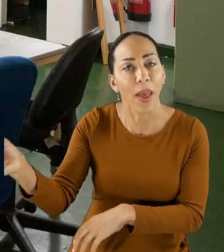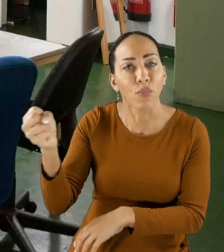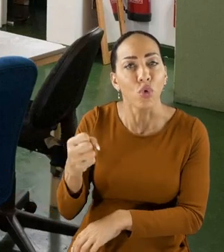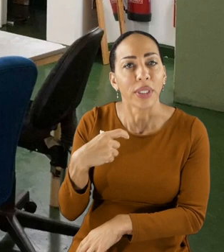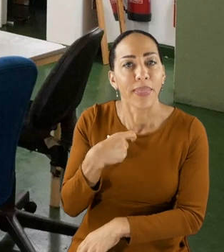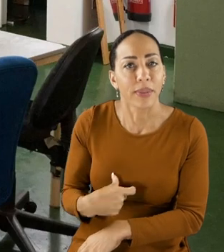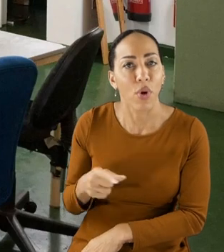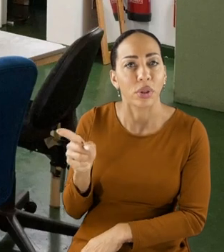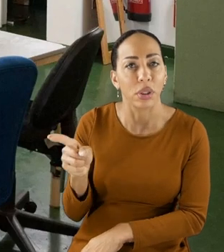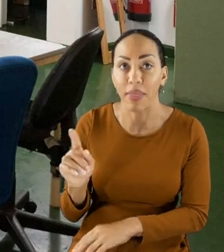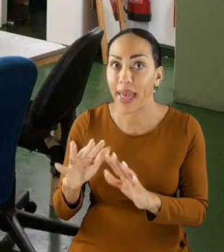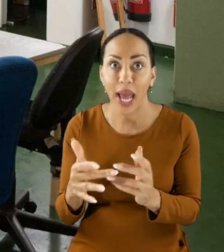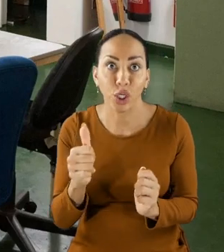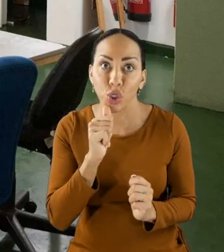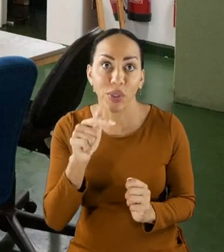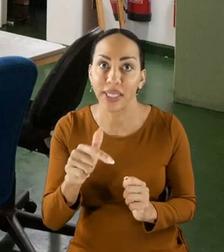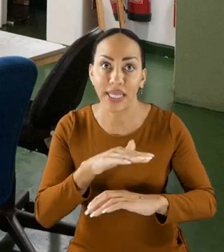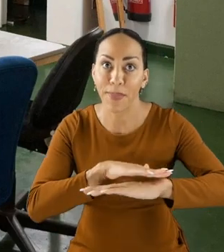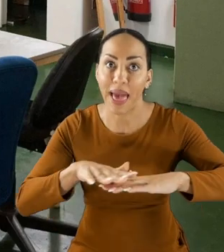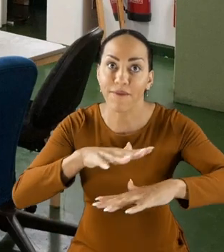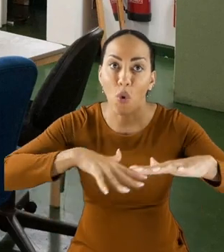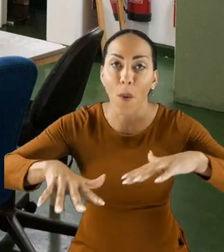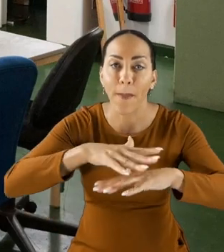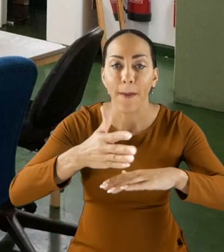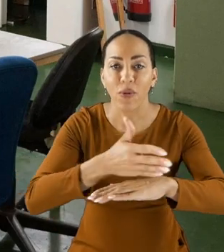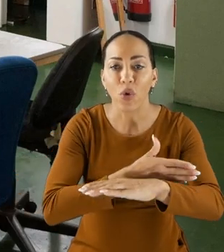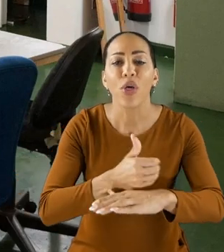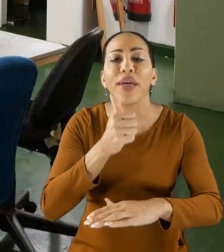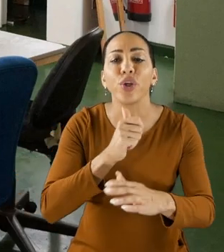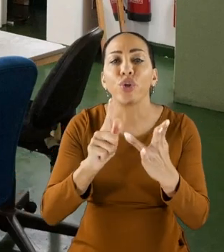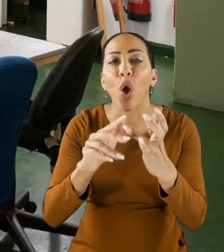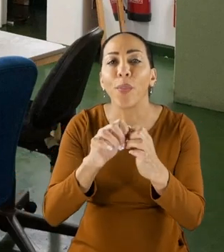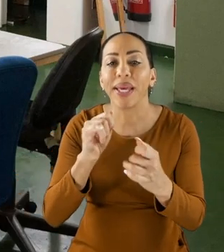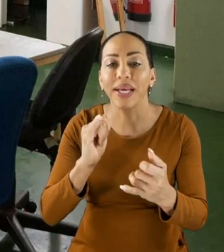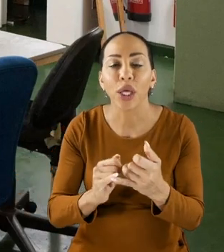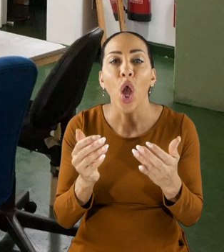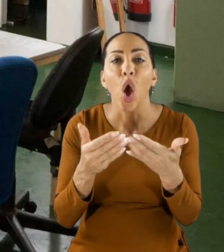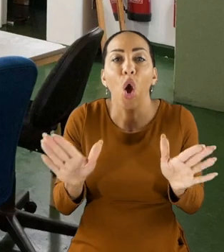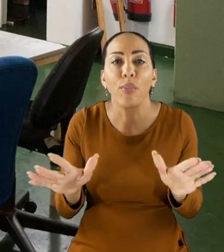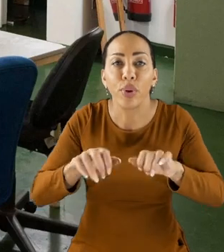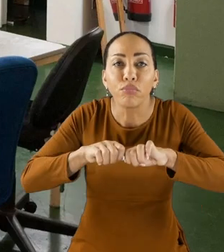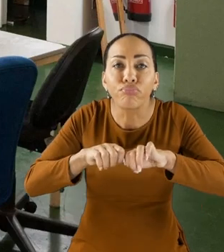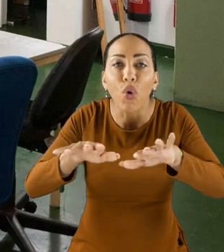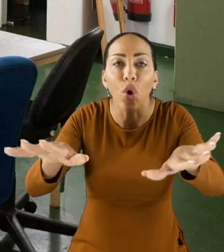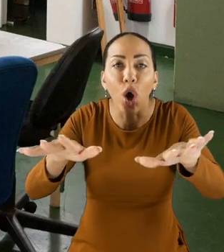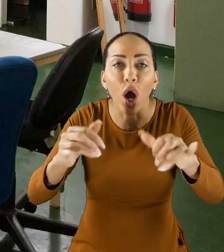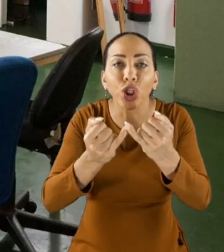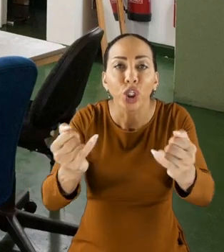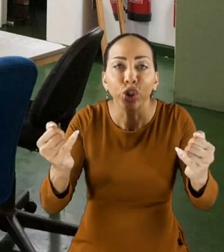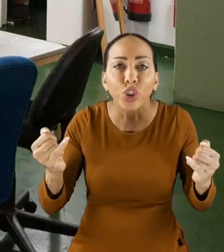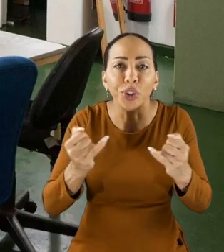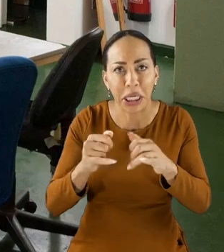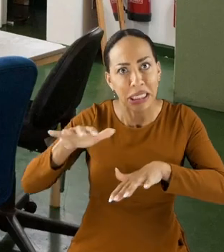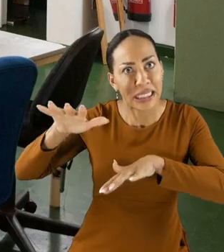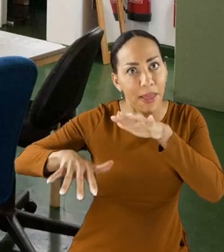streaming media producer, and they hadn't used this platform before. They'd used a different platform, one called OBS,